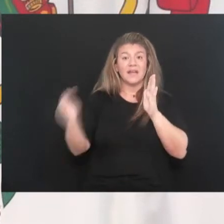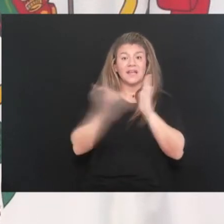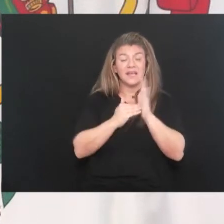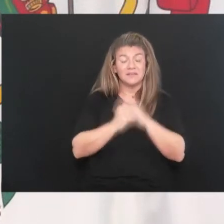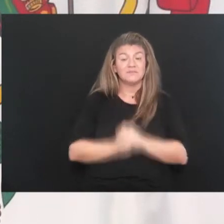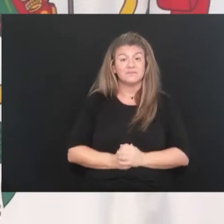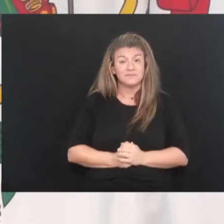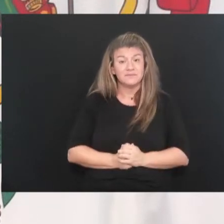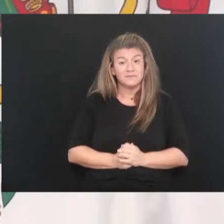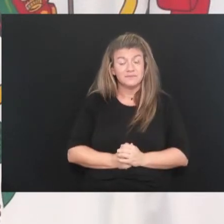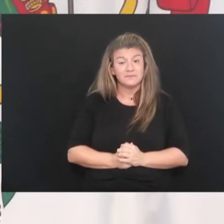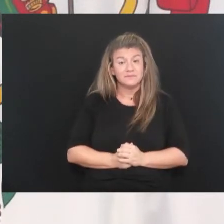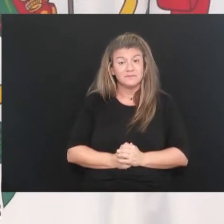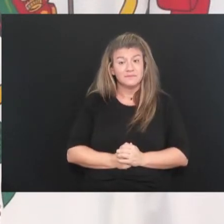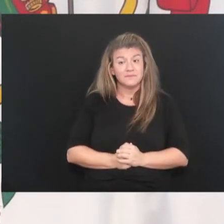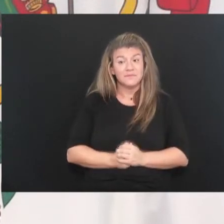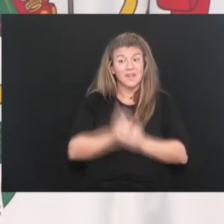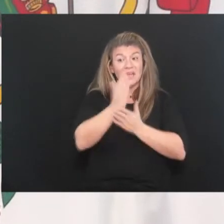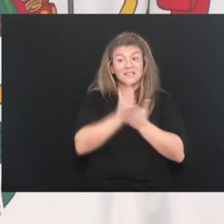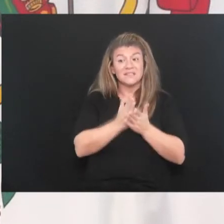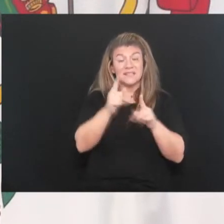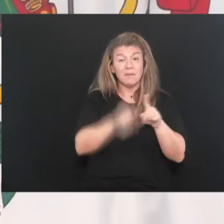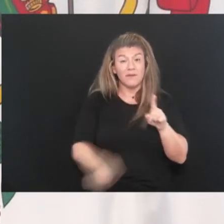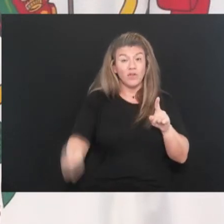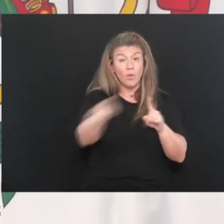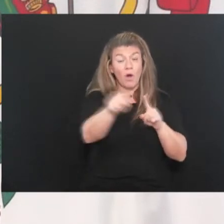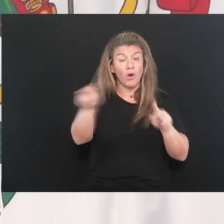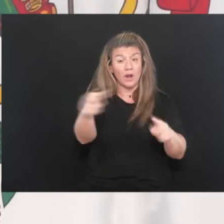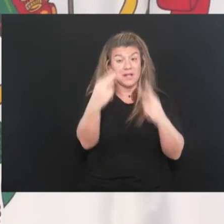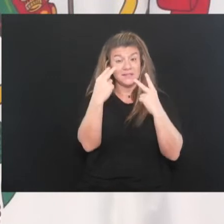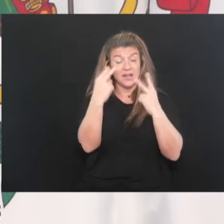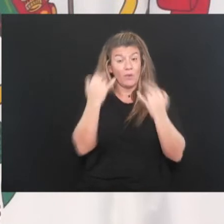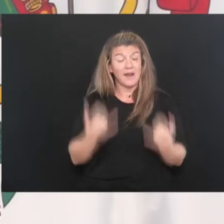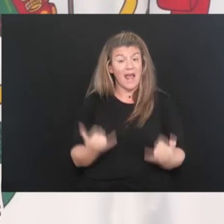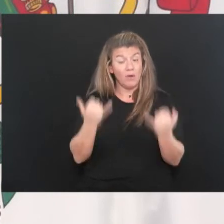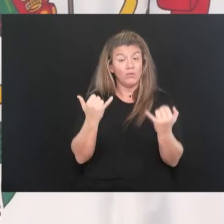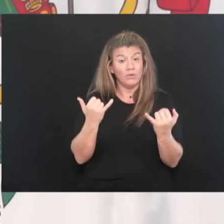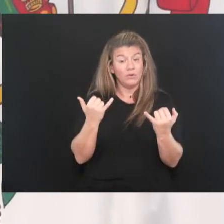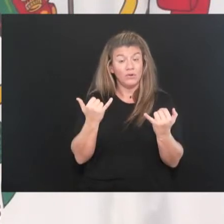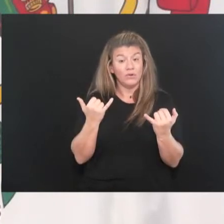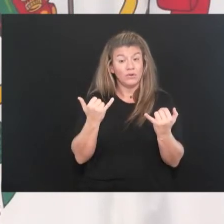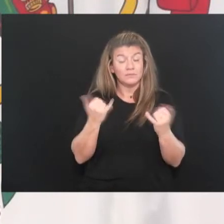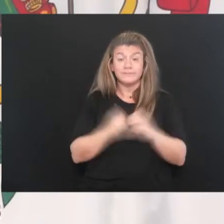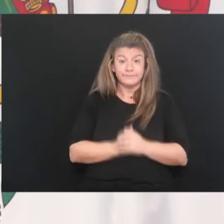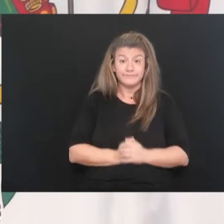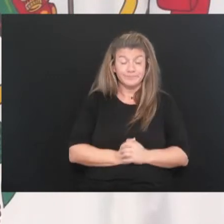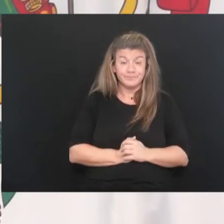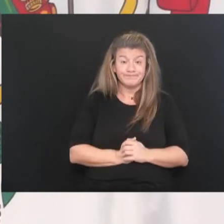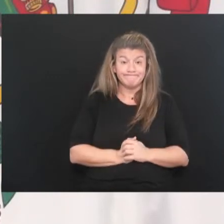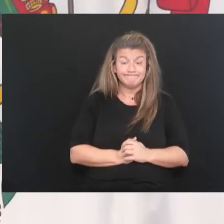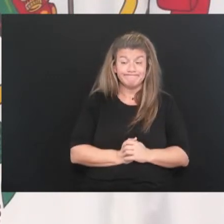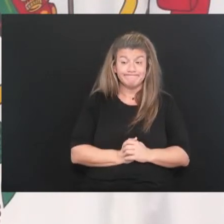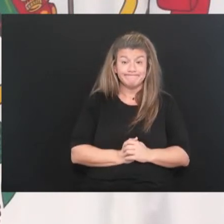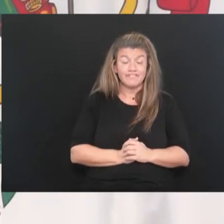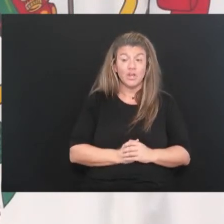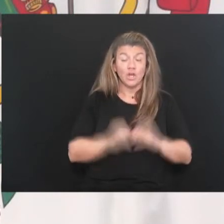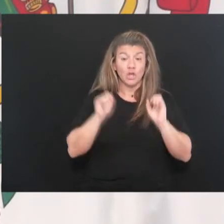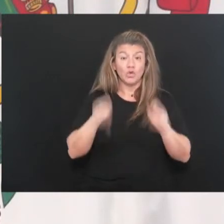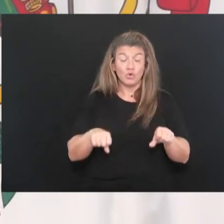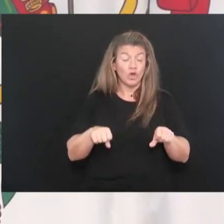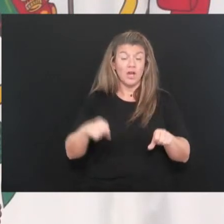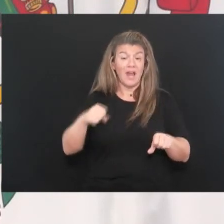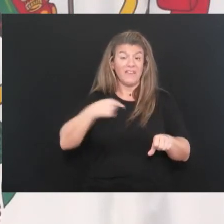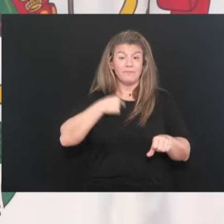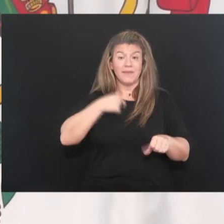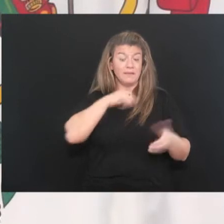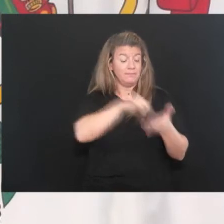Some of you that are listening to me right now could very well end up me reading that death